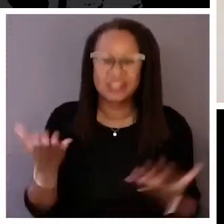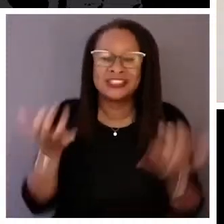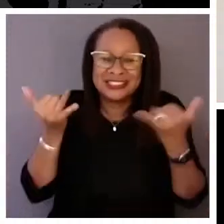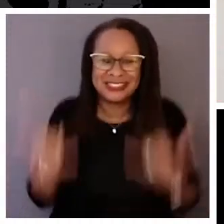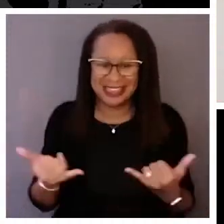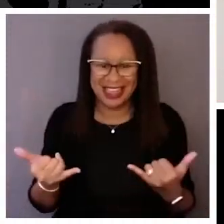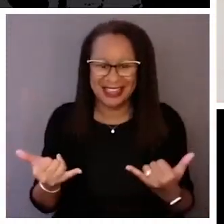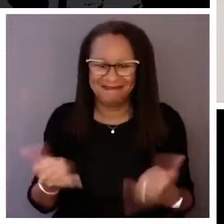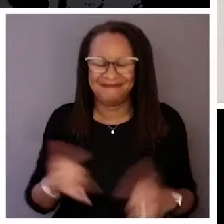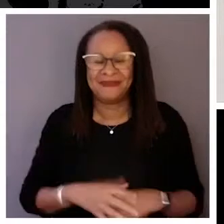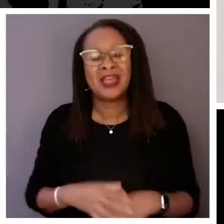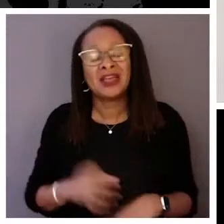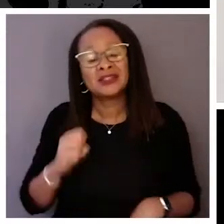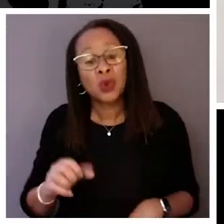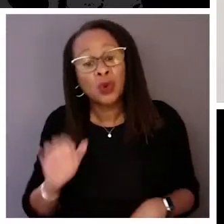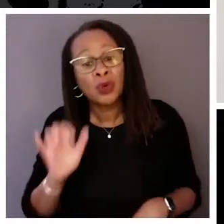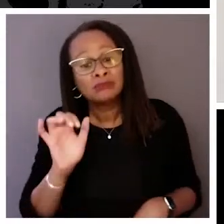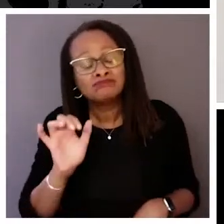it's